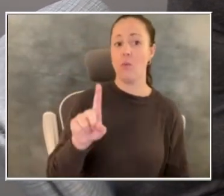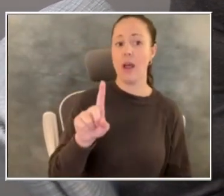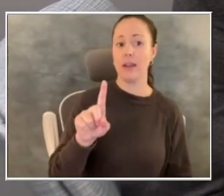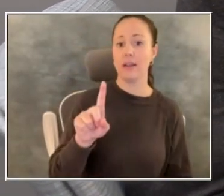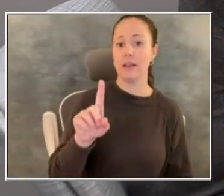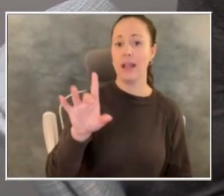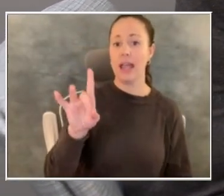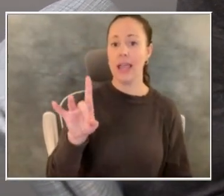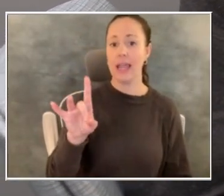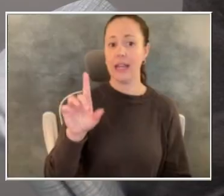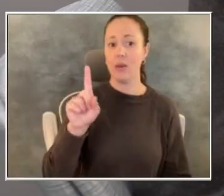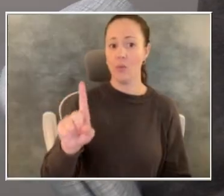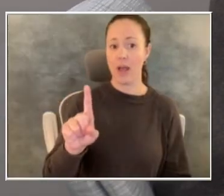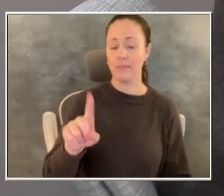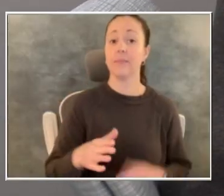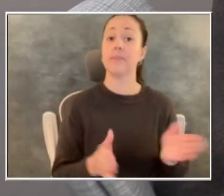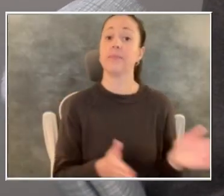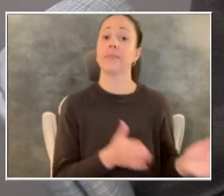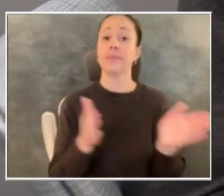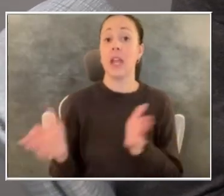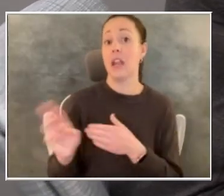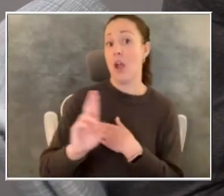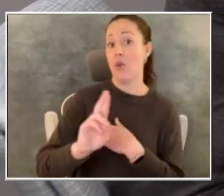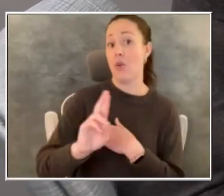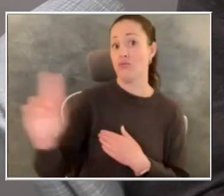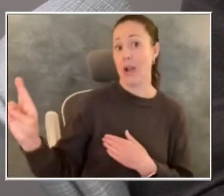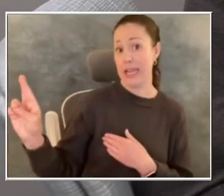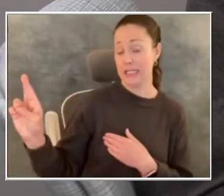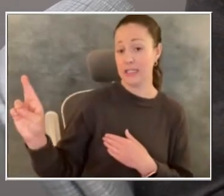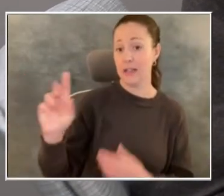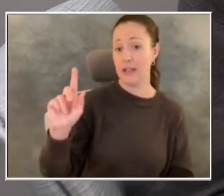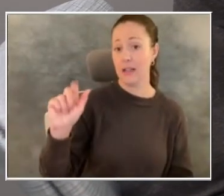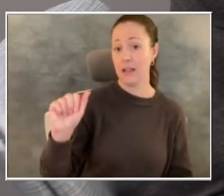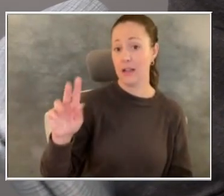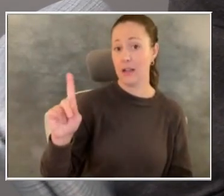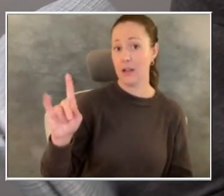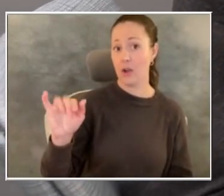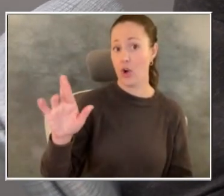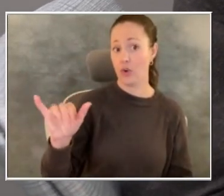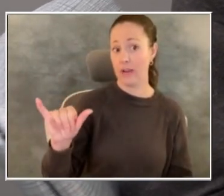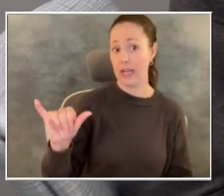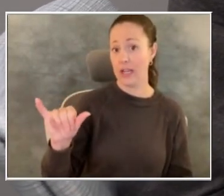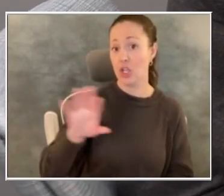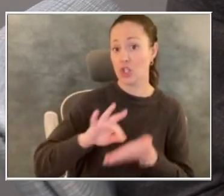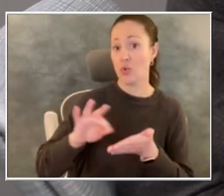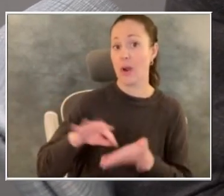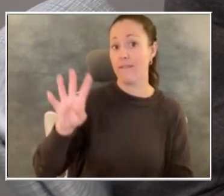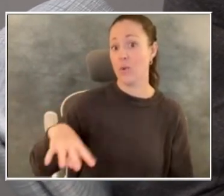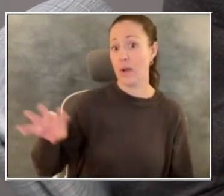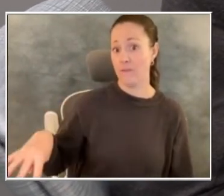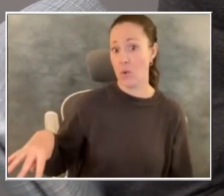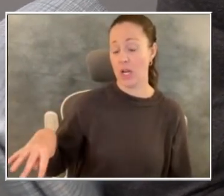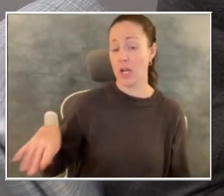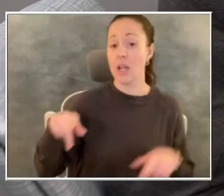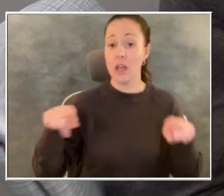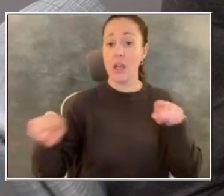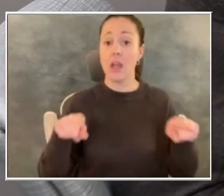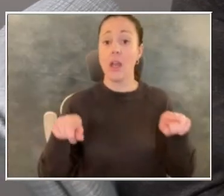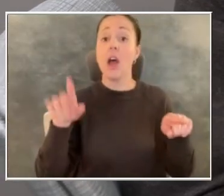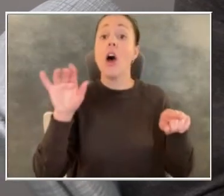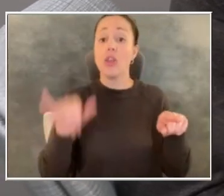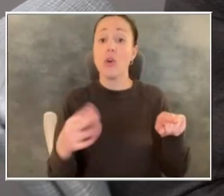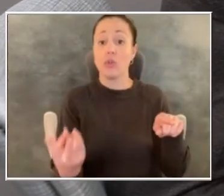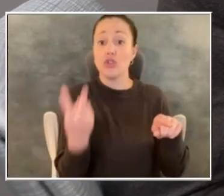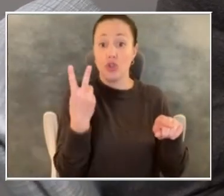in the right coronary artery, we have a score of 44. So those were the 2 coronaries that we did detect those deposits